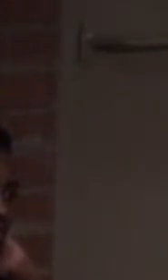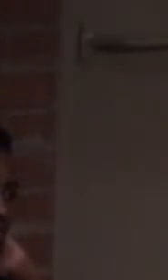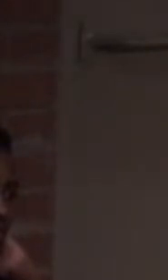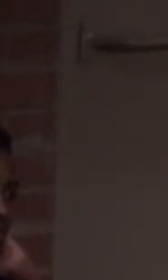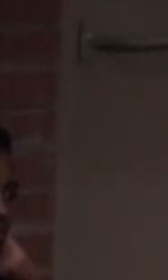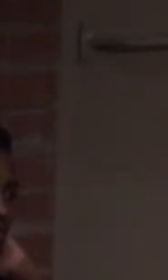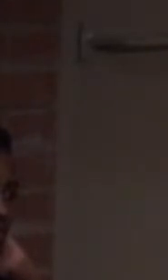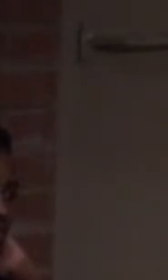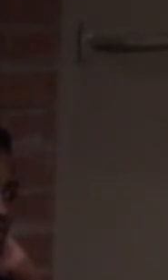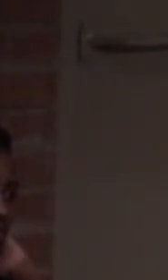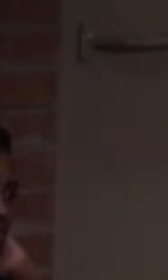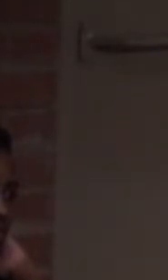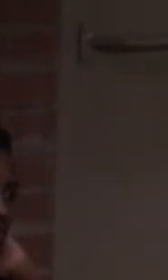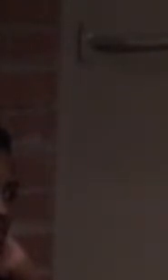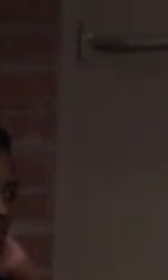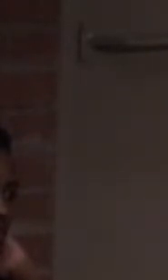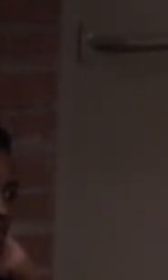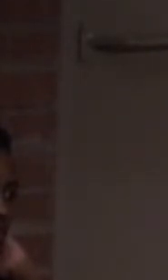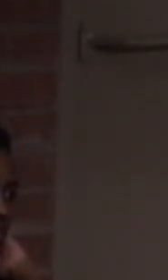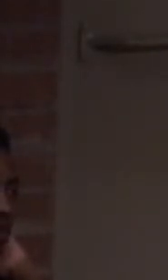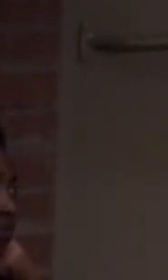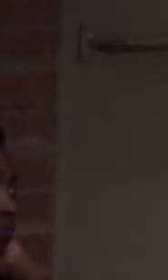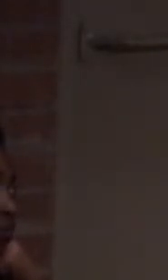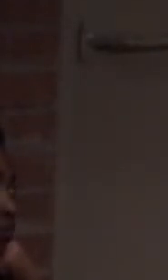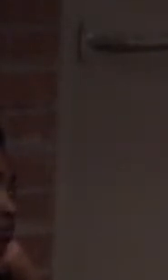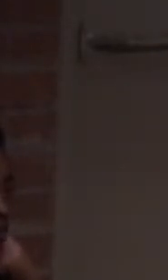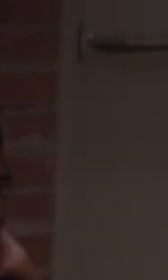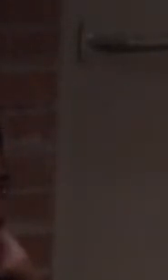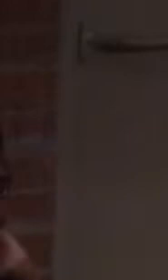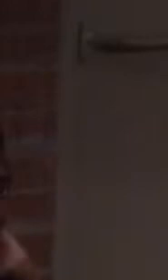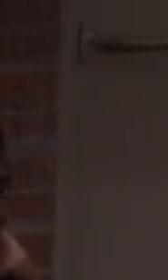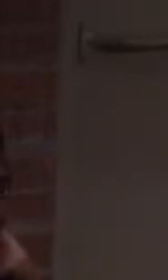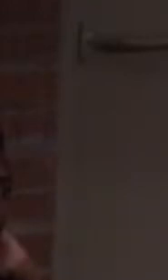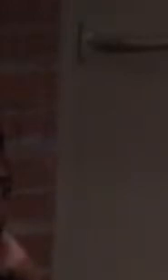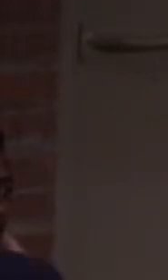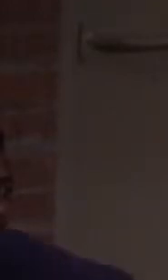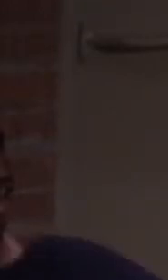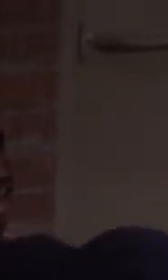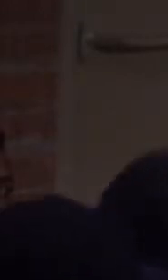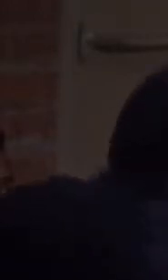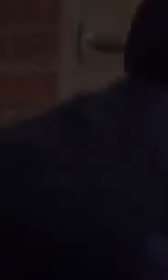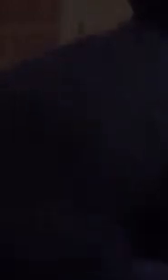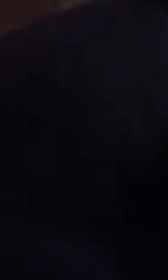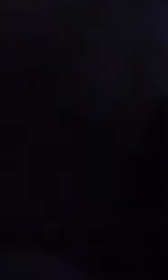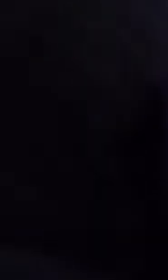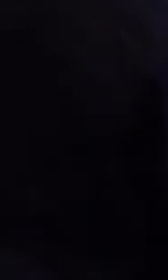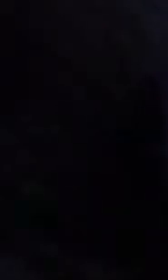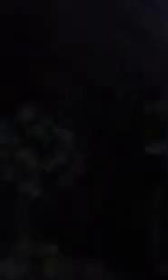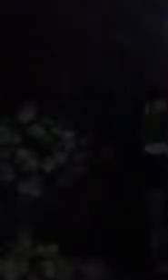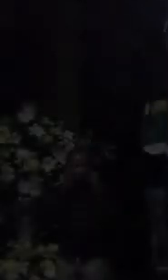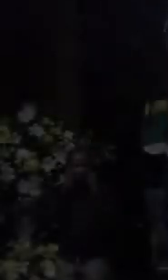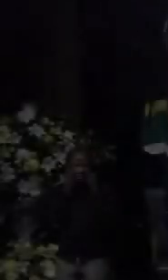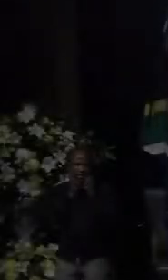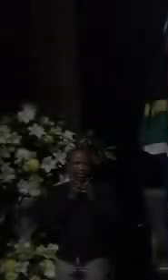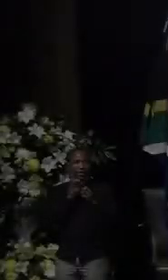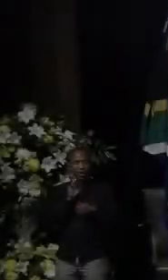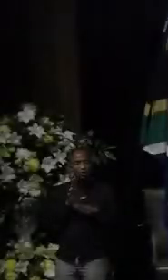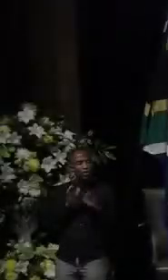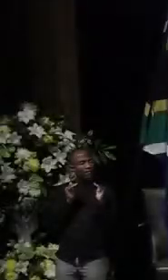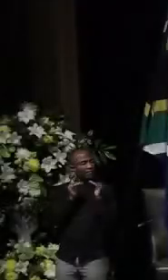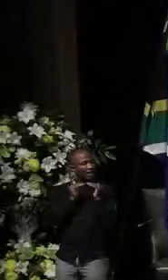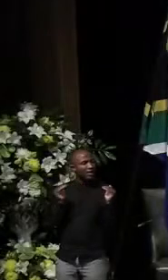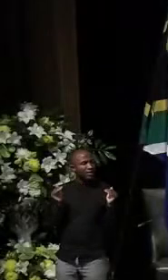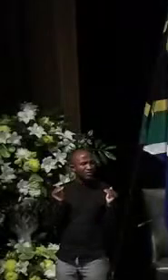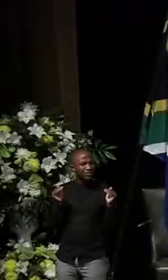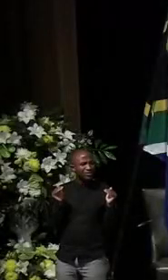society who reasons okay like Moses Cortana thank you I'm going to be consistent so did